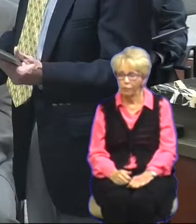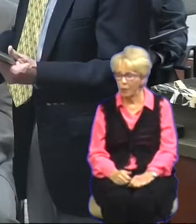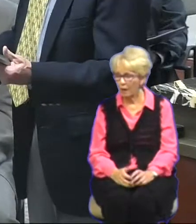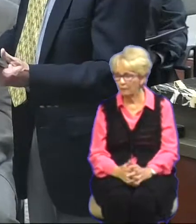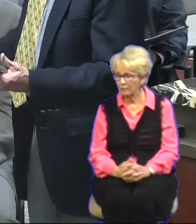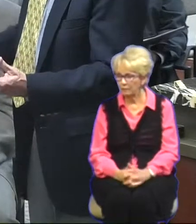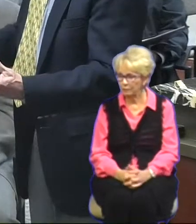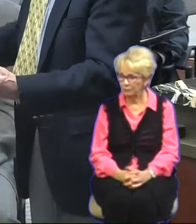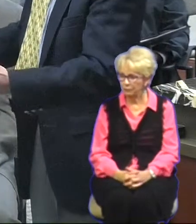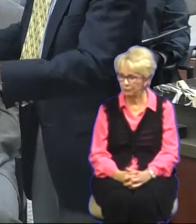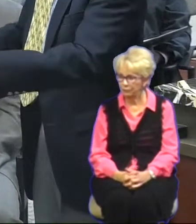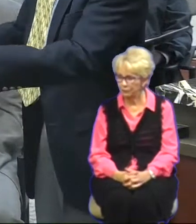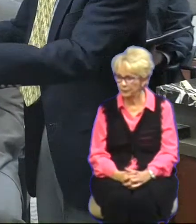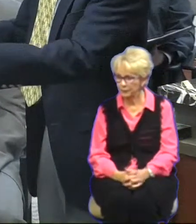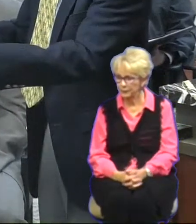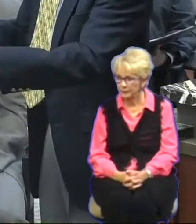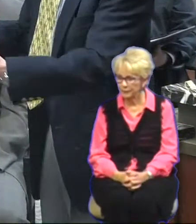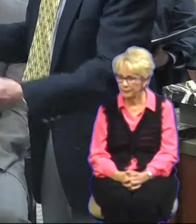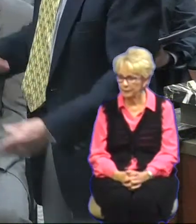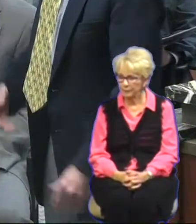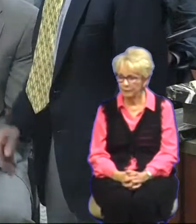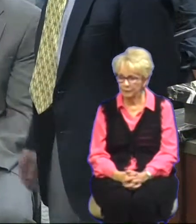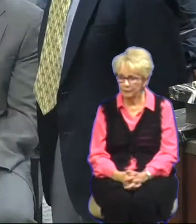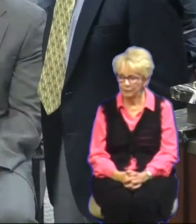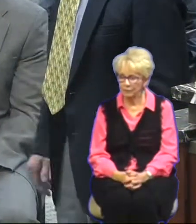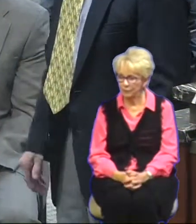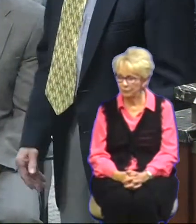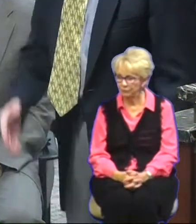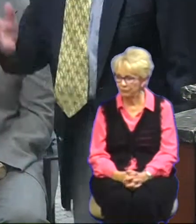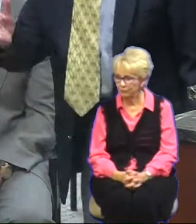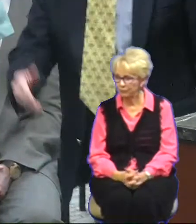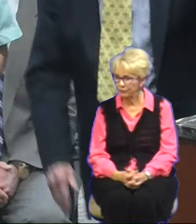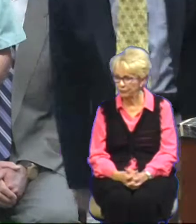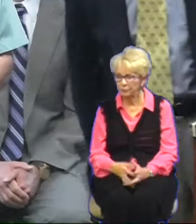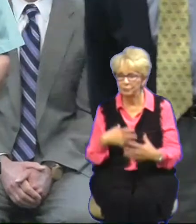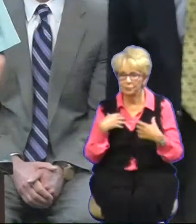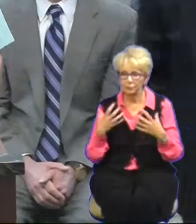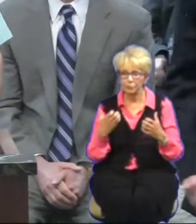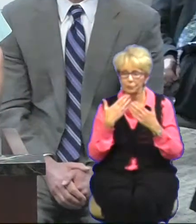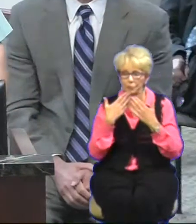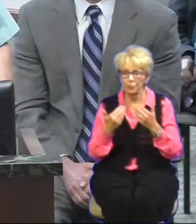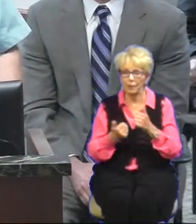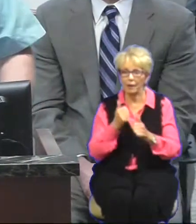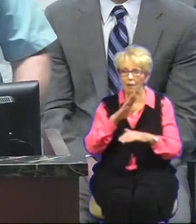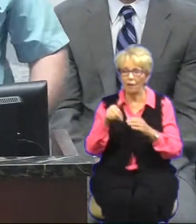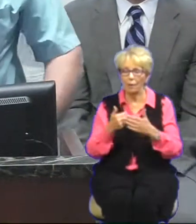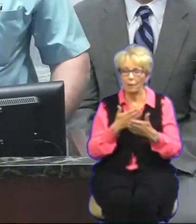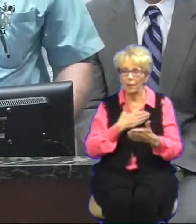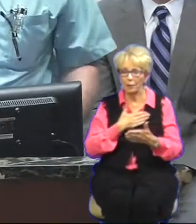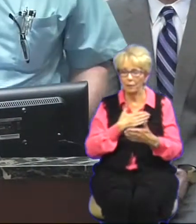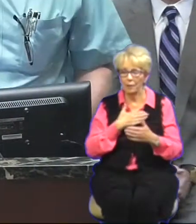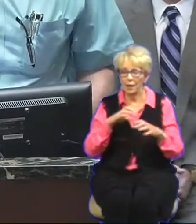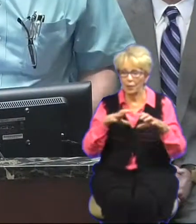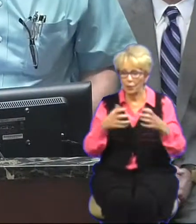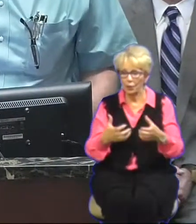I sure will. Thank you very much. Congratulations. Appreciate it so much. I just want to thank most of all my